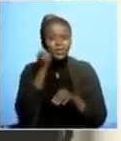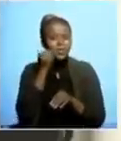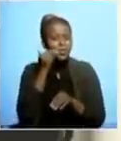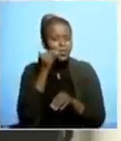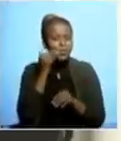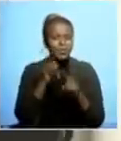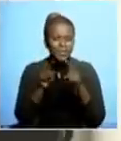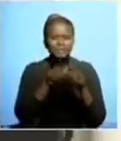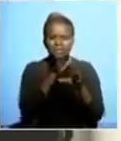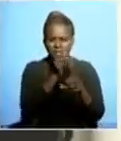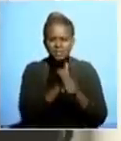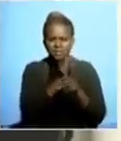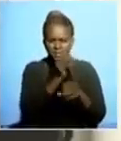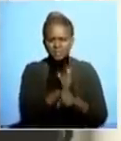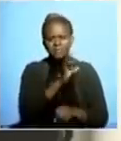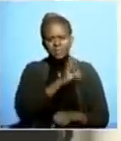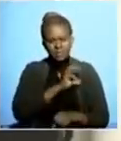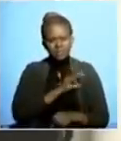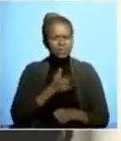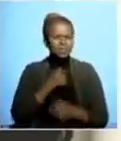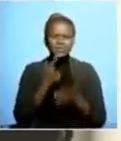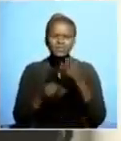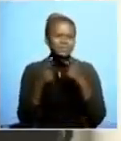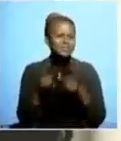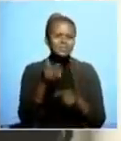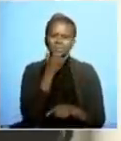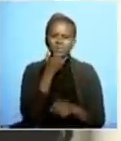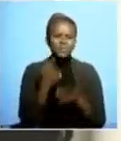on the payroll. What's going on?